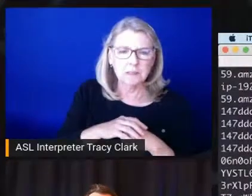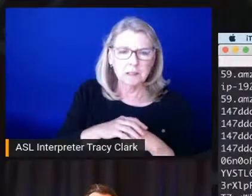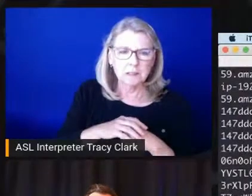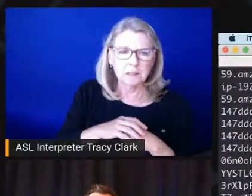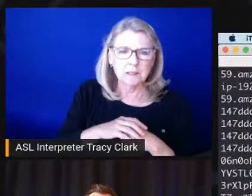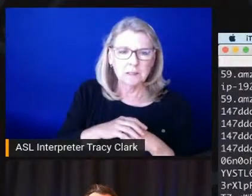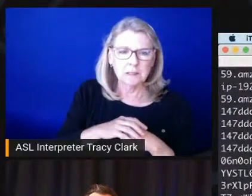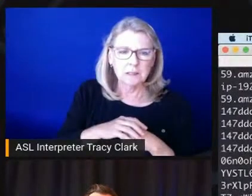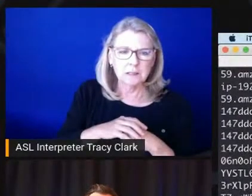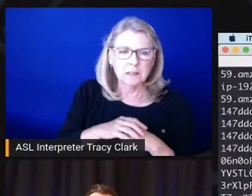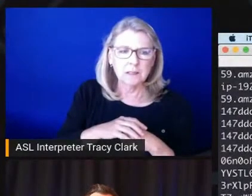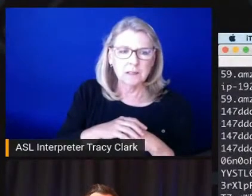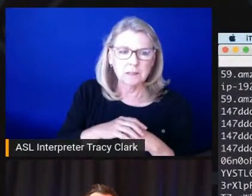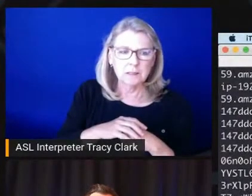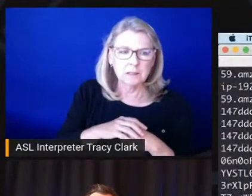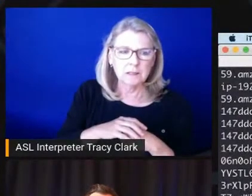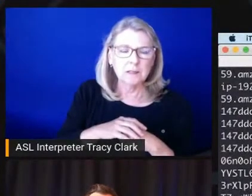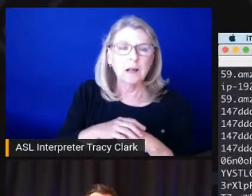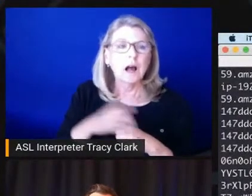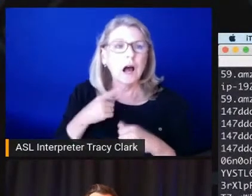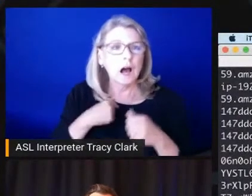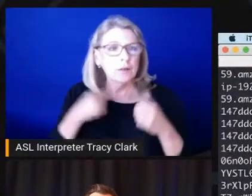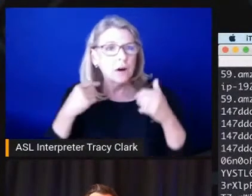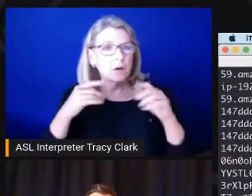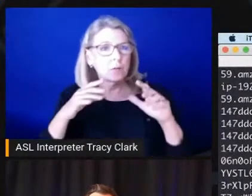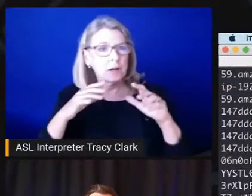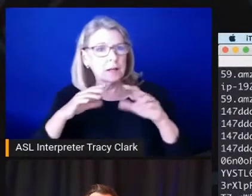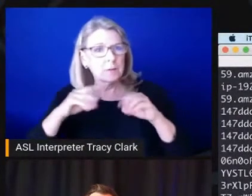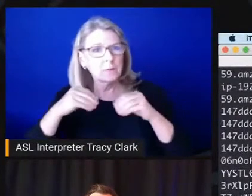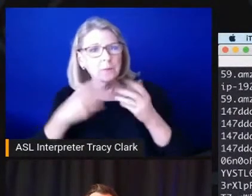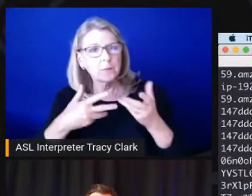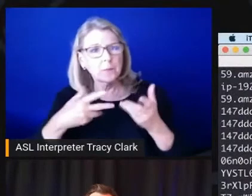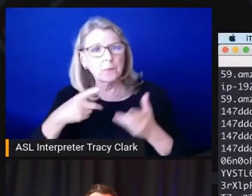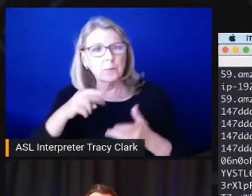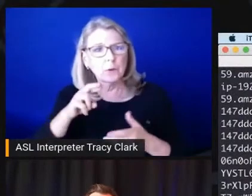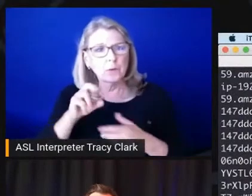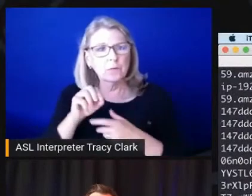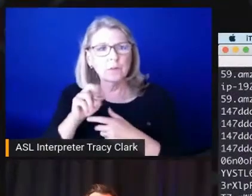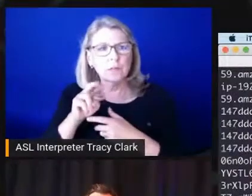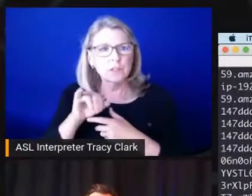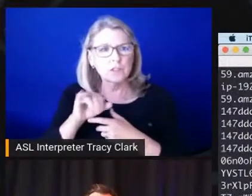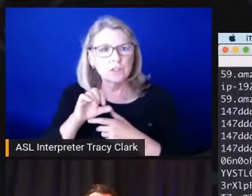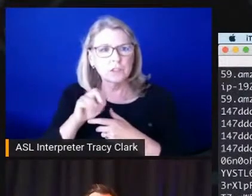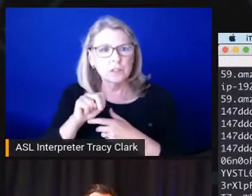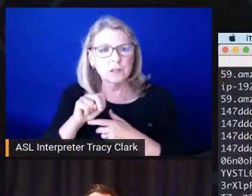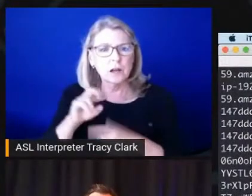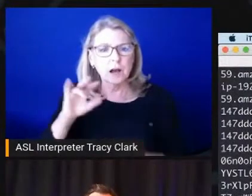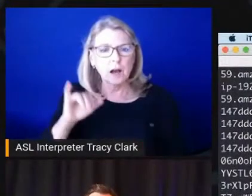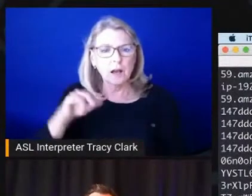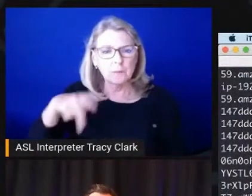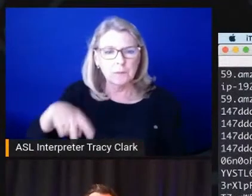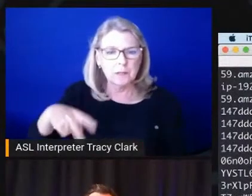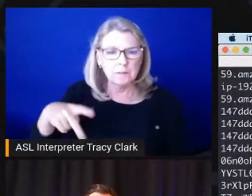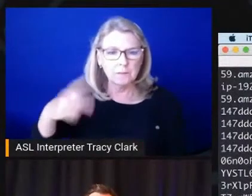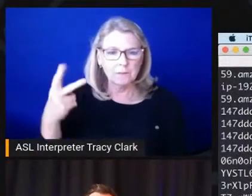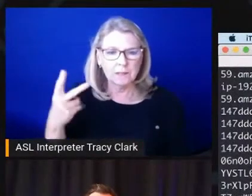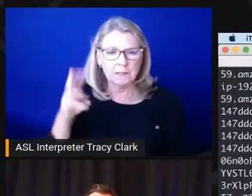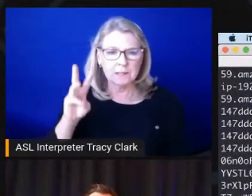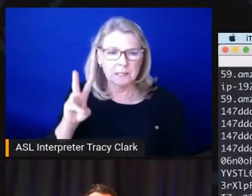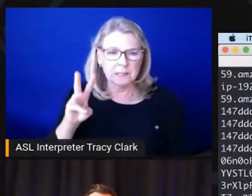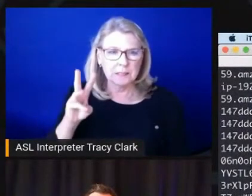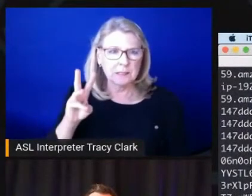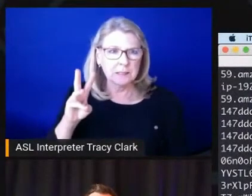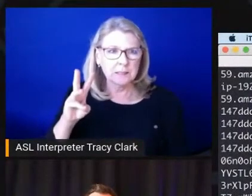Okay. So I have already provisioned an IPv6 cluster. As you can see, the cluster